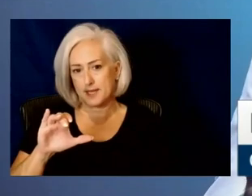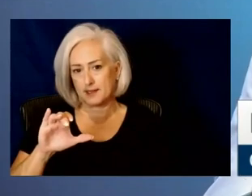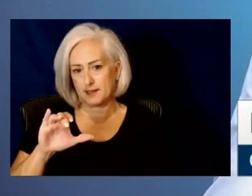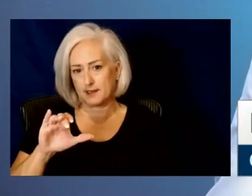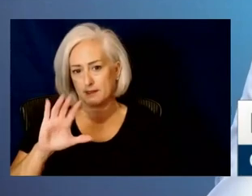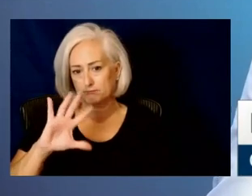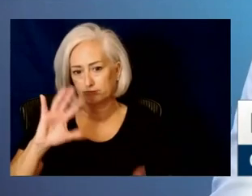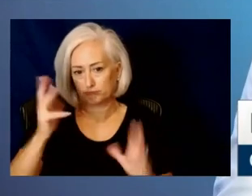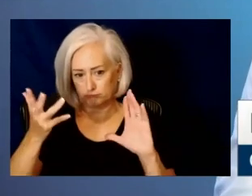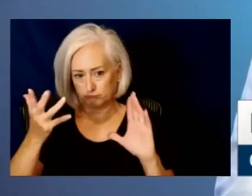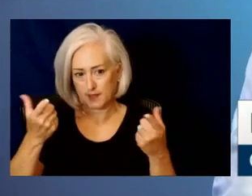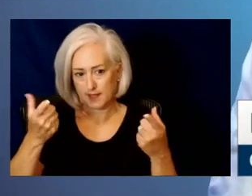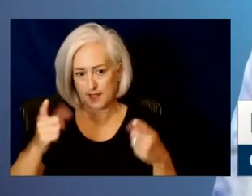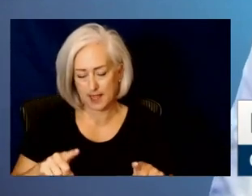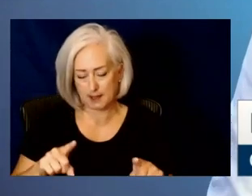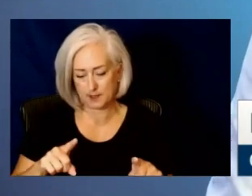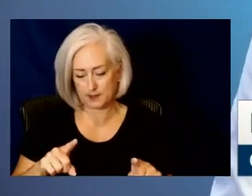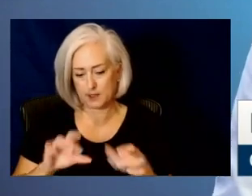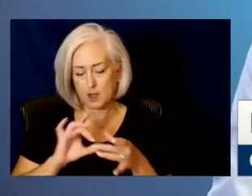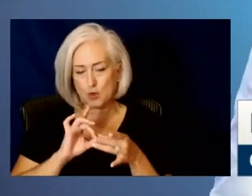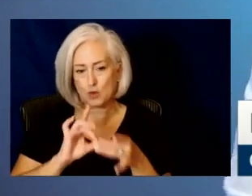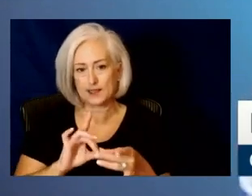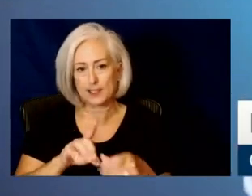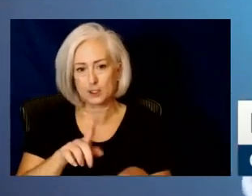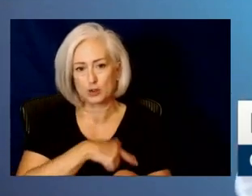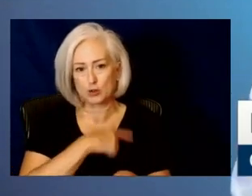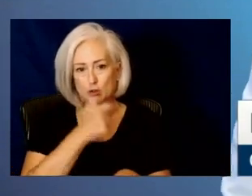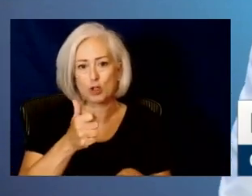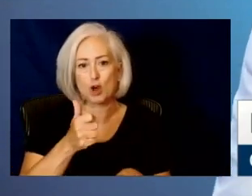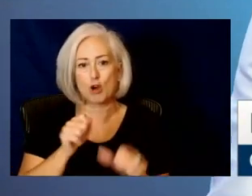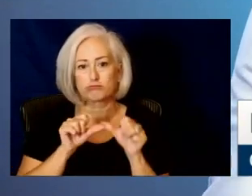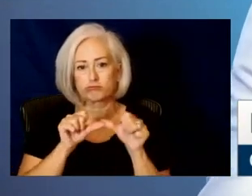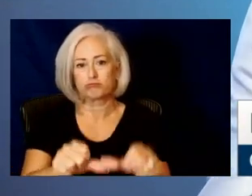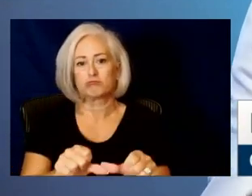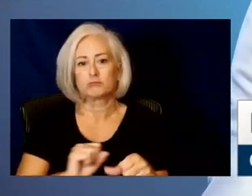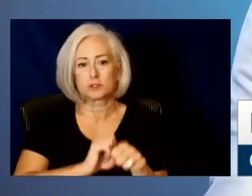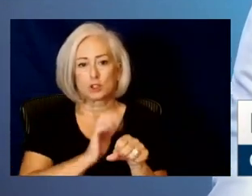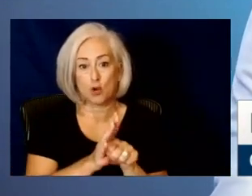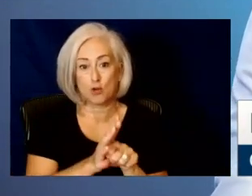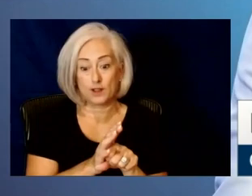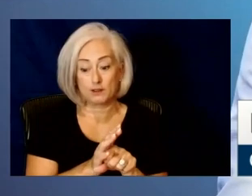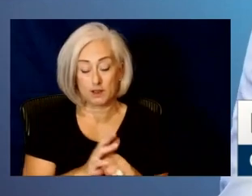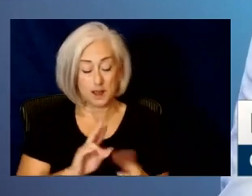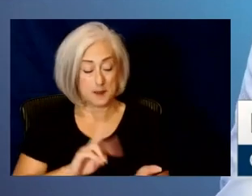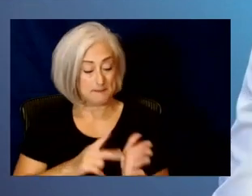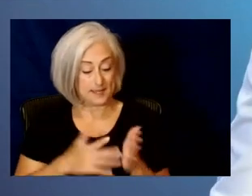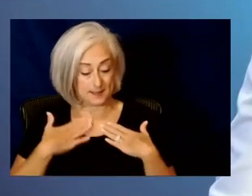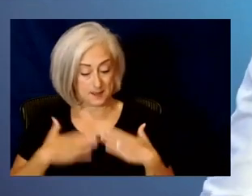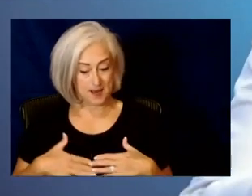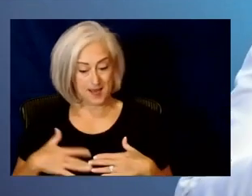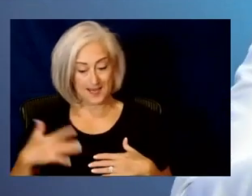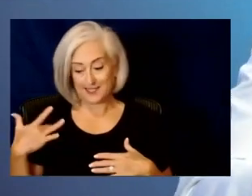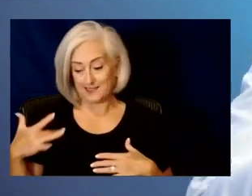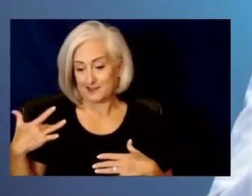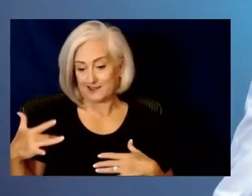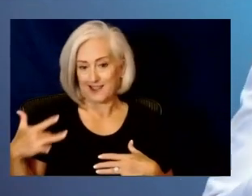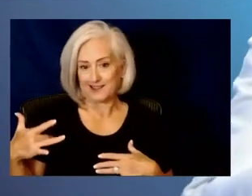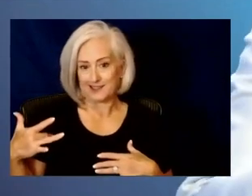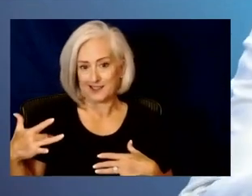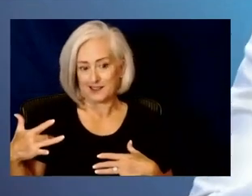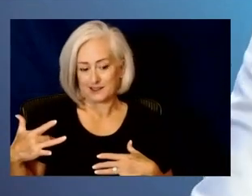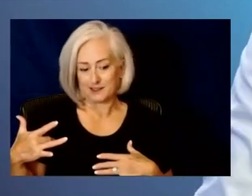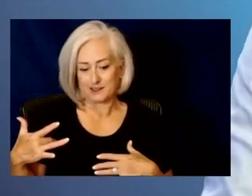changes in how your body is sensing things in terms of temperature, nerve sensation, how your blood